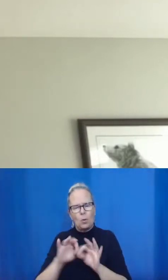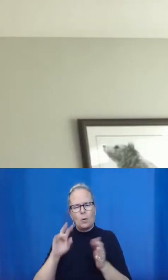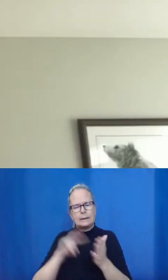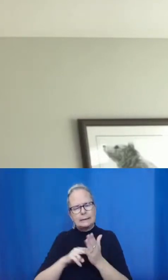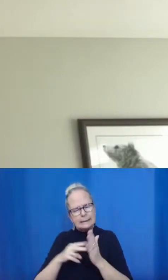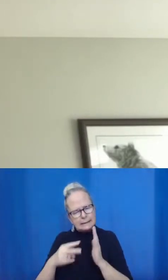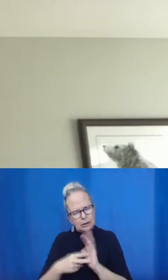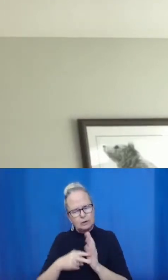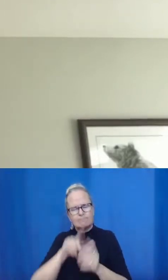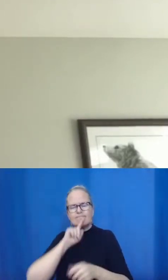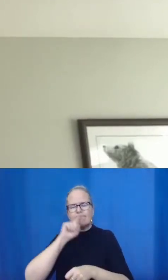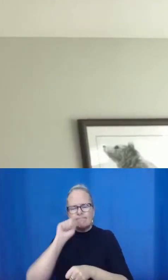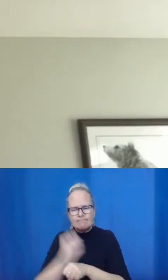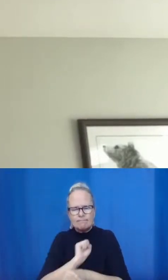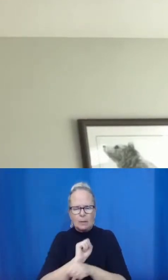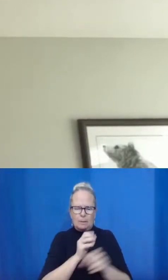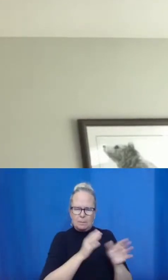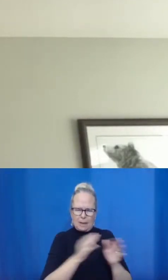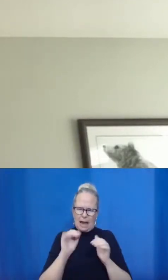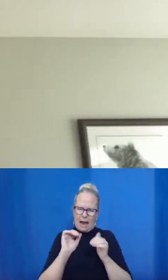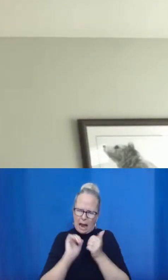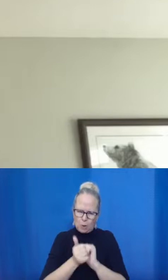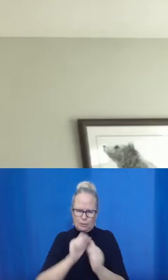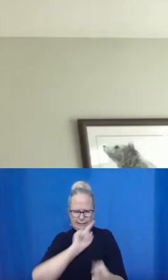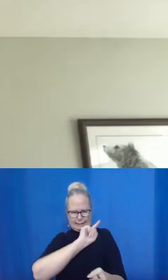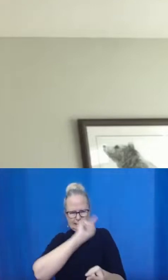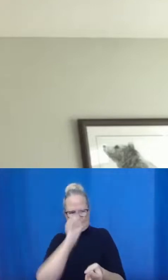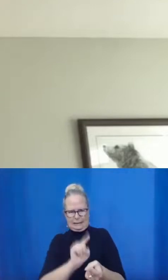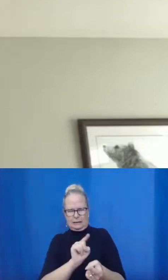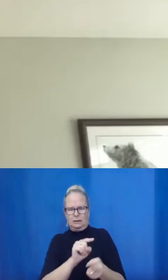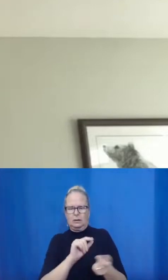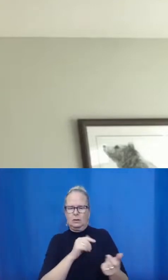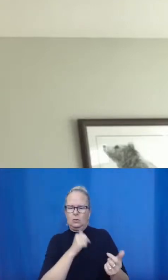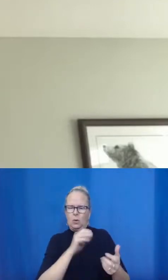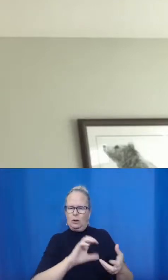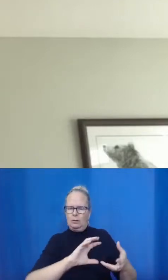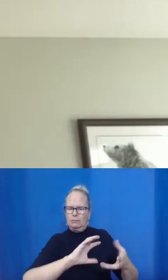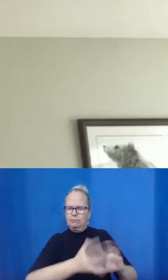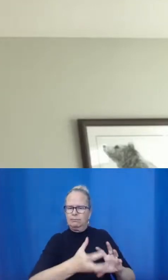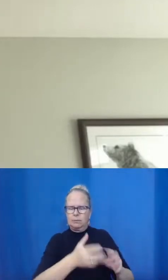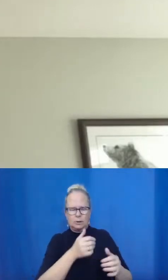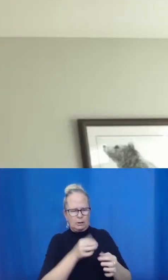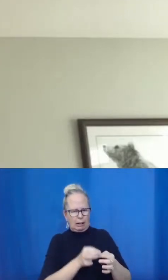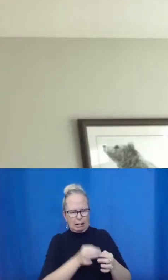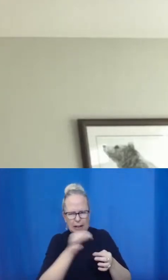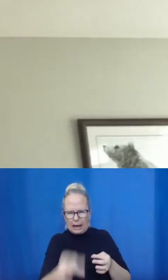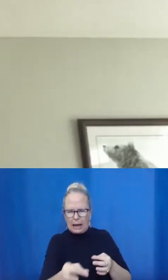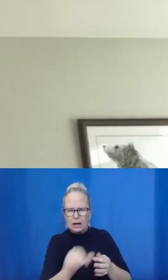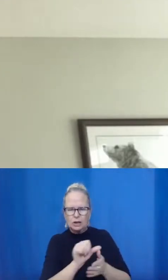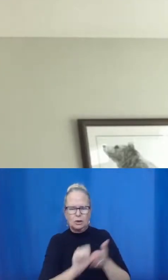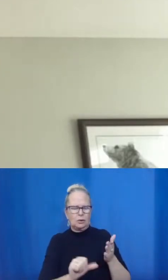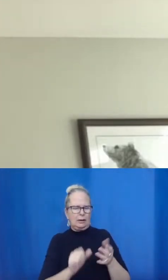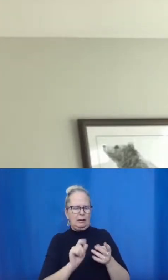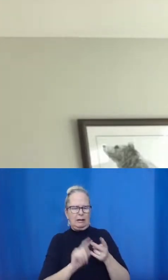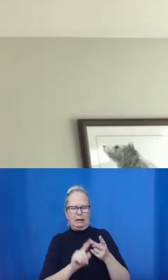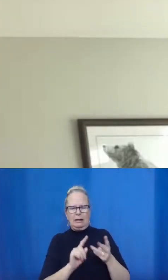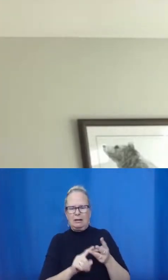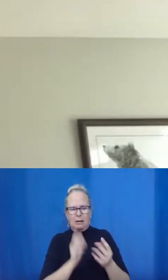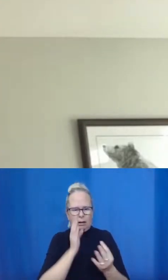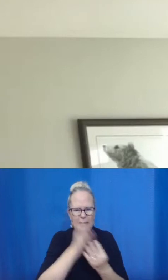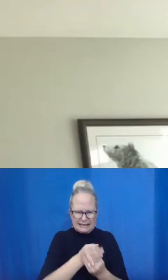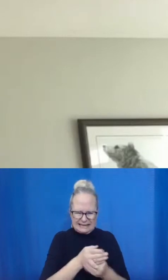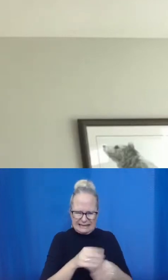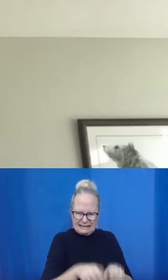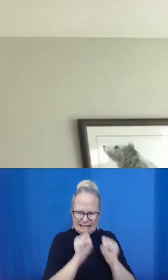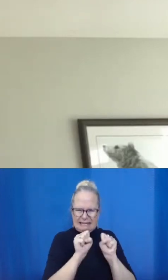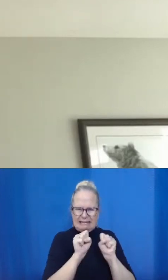blood cancers, may not mount an adequate immune response to the COVID-19 vaccines. And for people undergoing hematopoietic stem cell transplantation, they may not even be